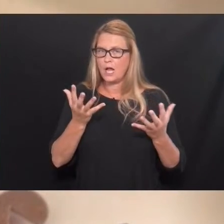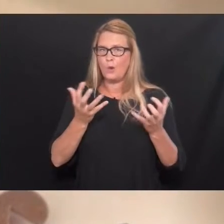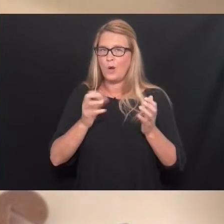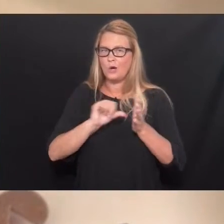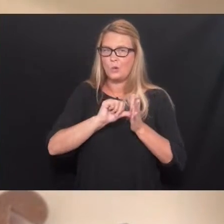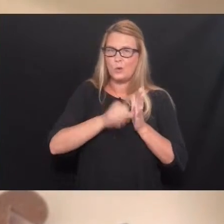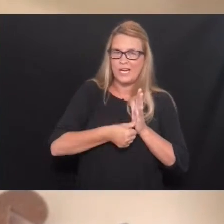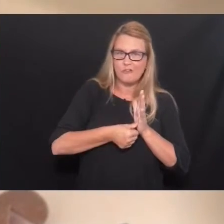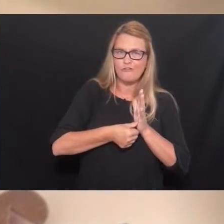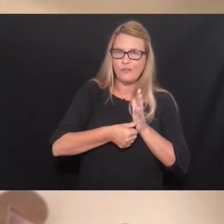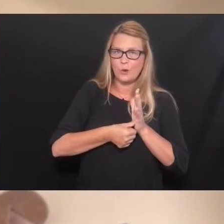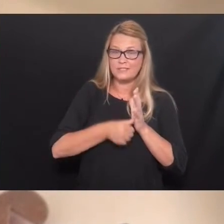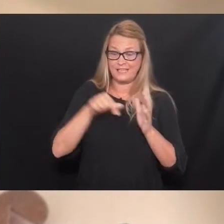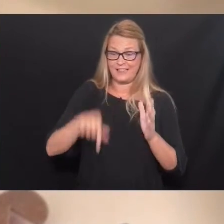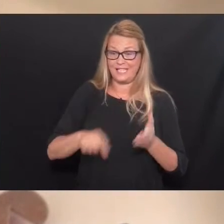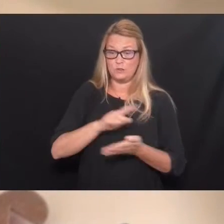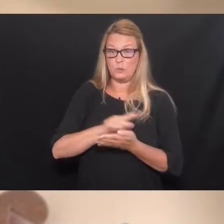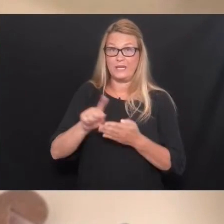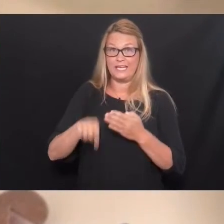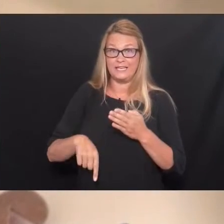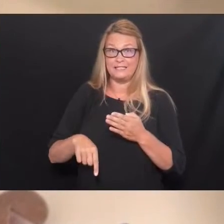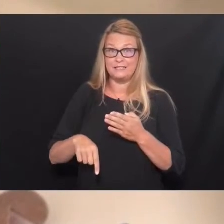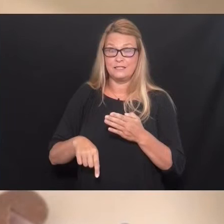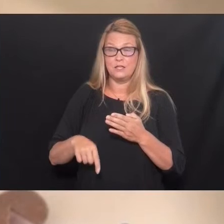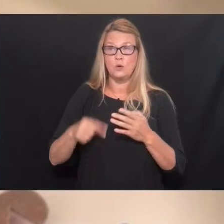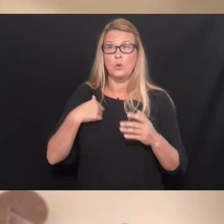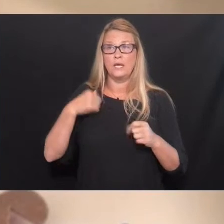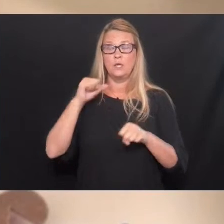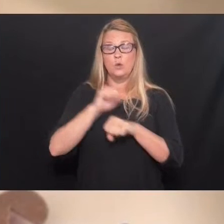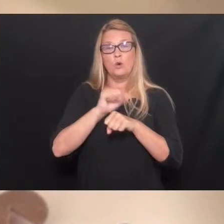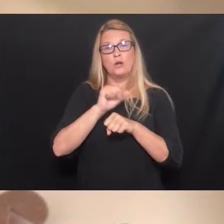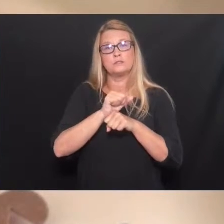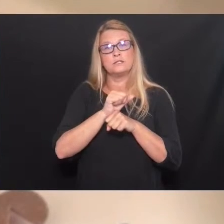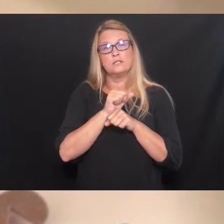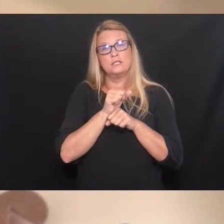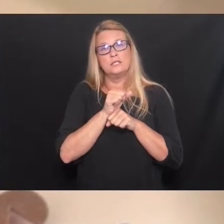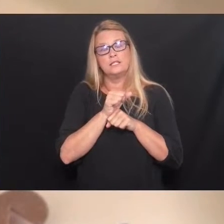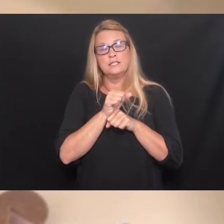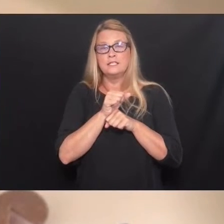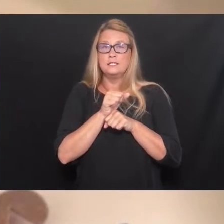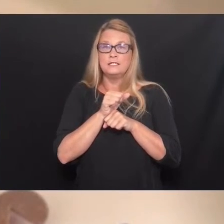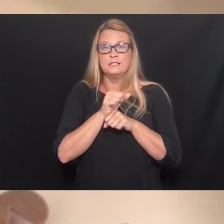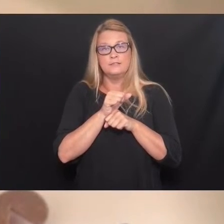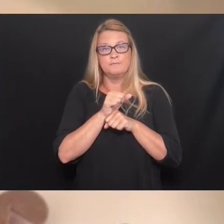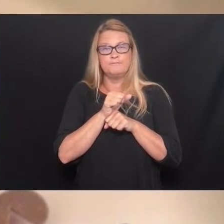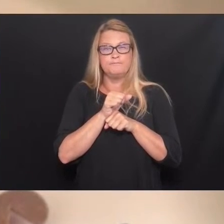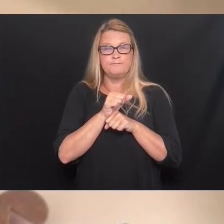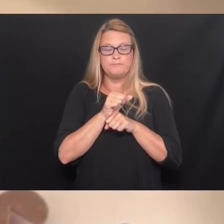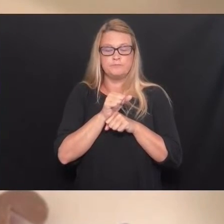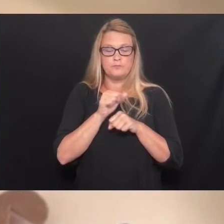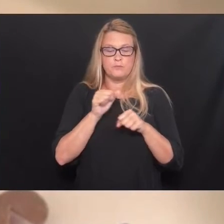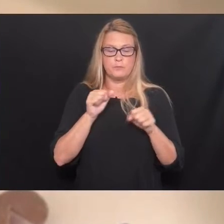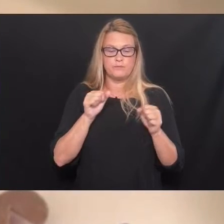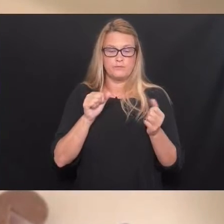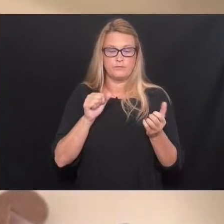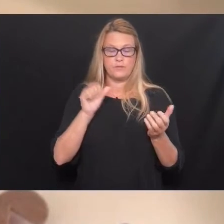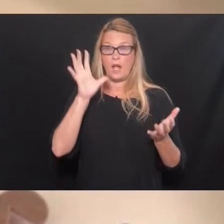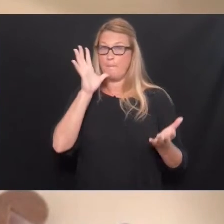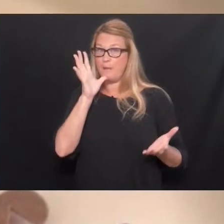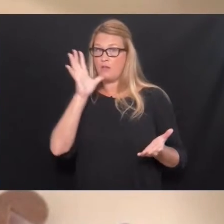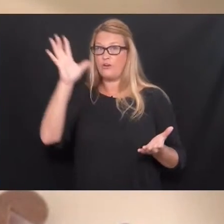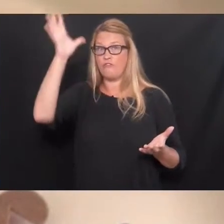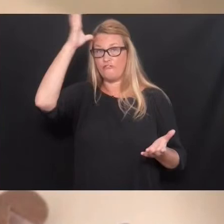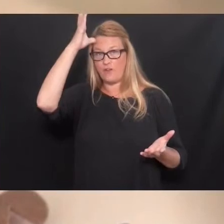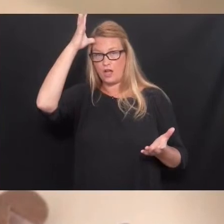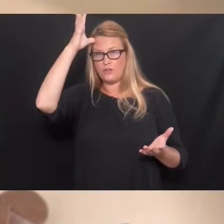reinforce and highlight this weekend, we worked with and understood about a family, mother and father,